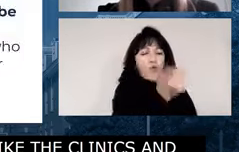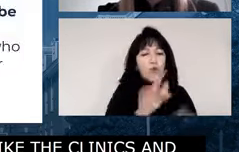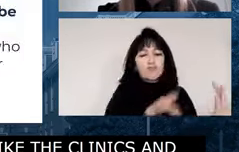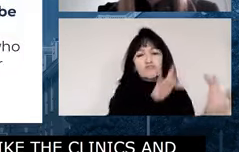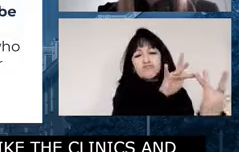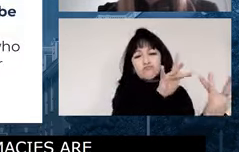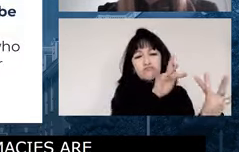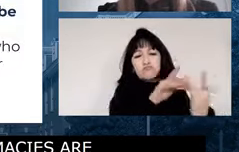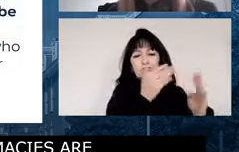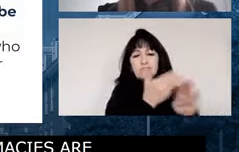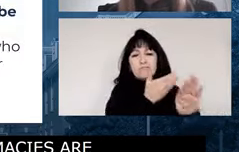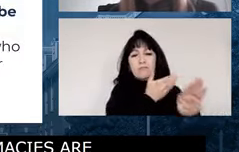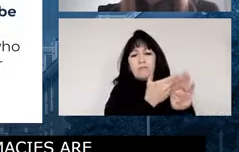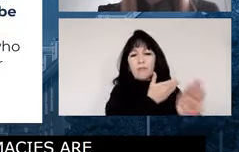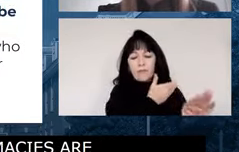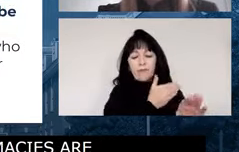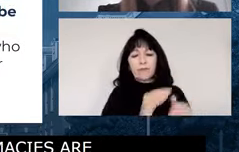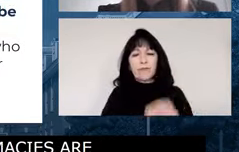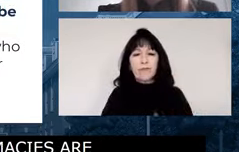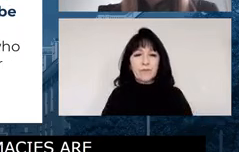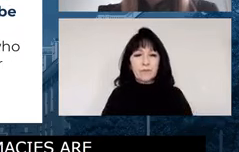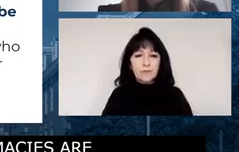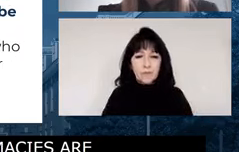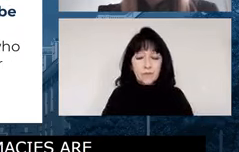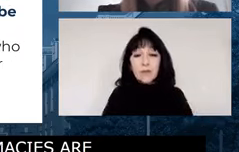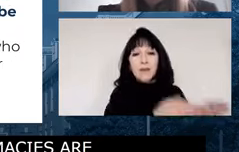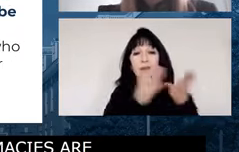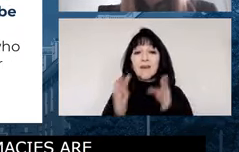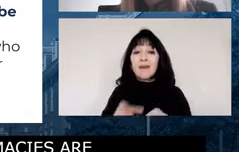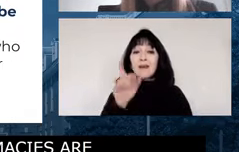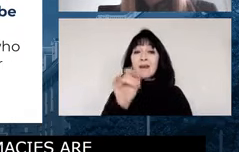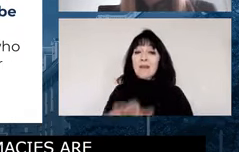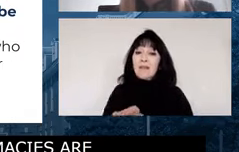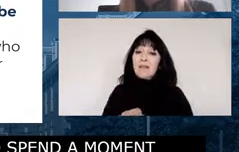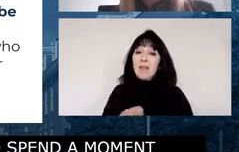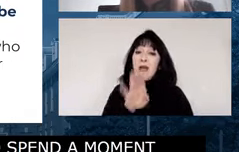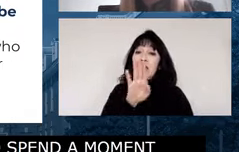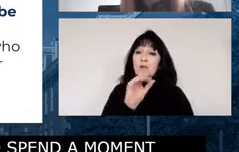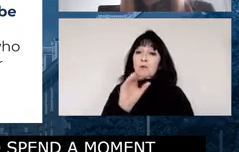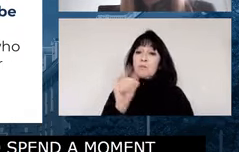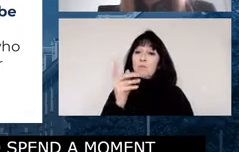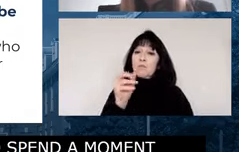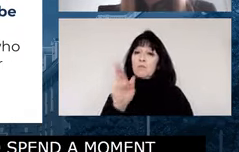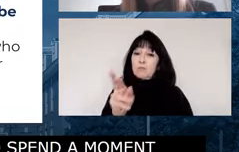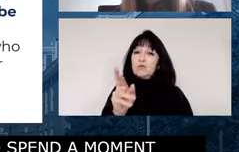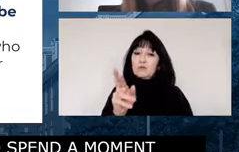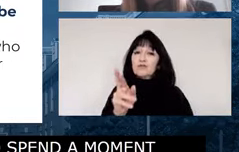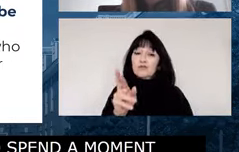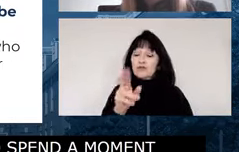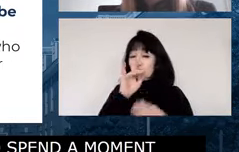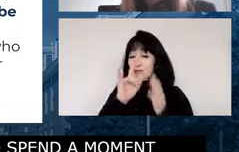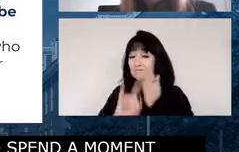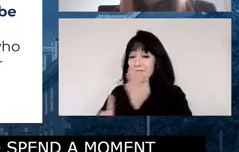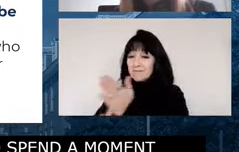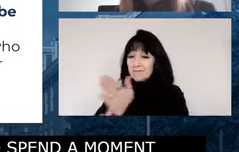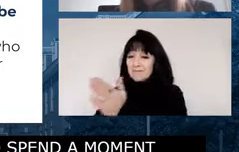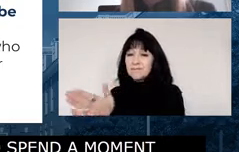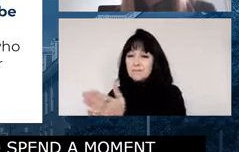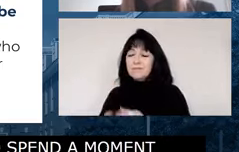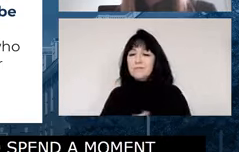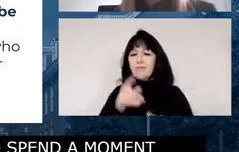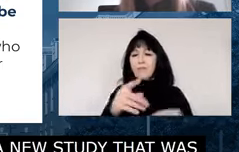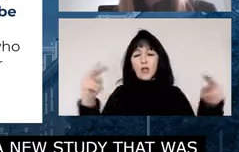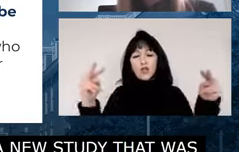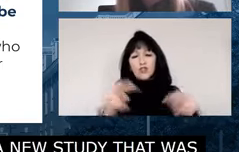the booster and a new study that was released this past week looking at vaccination status and serious consequences of